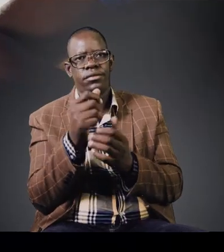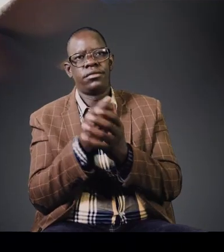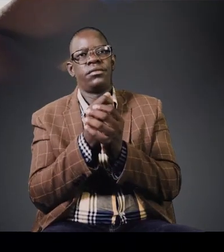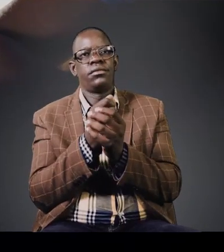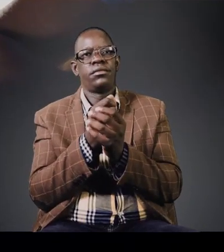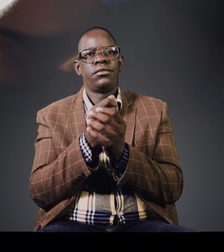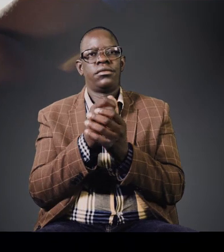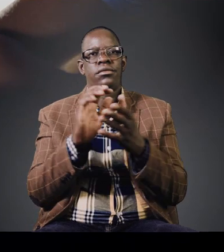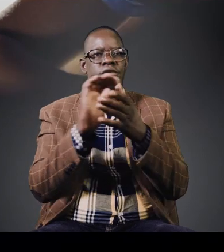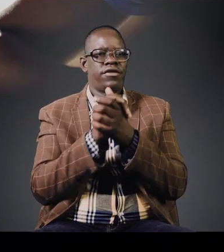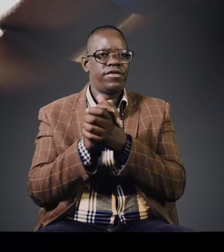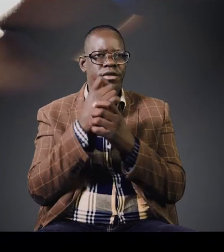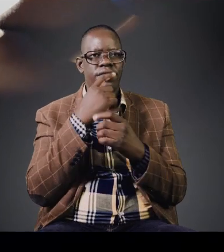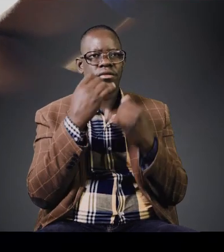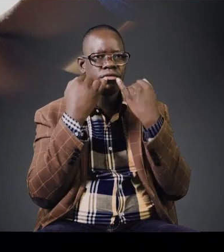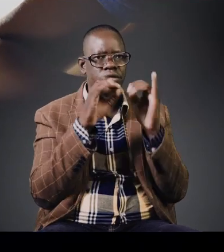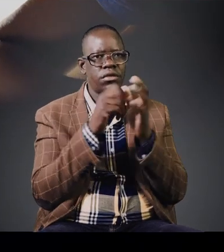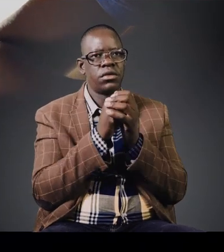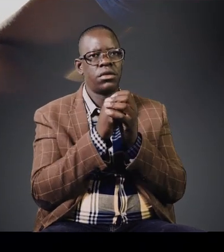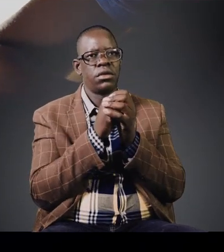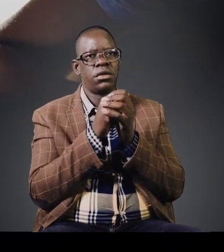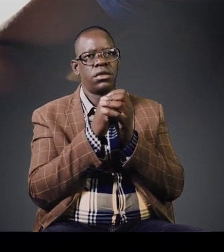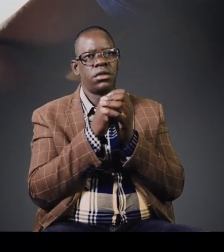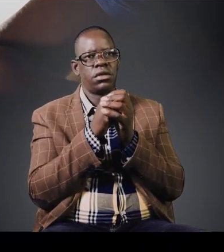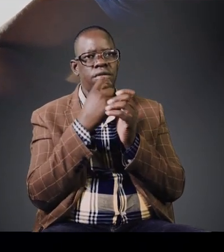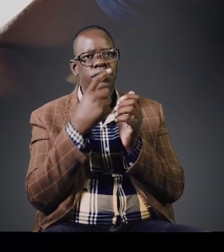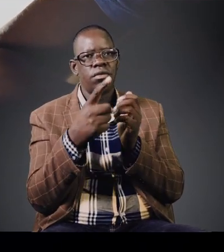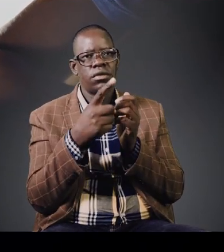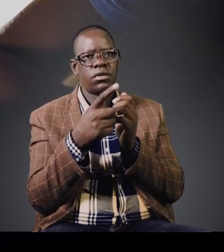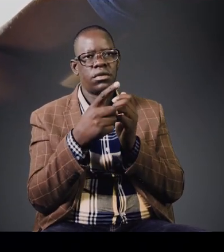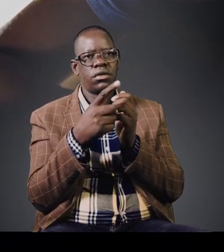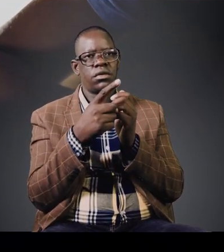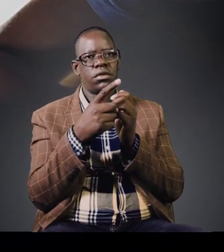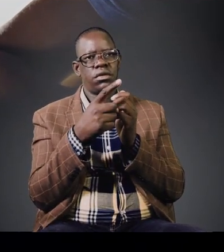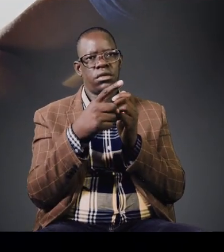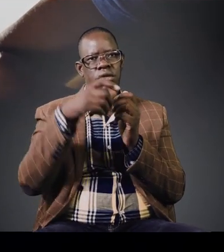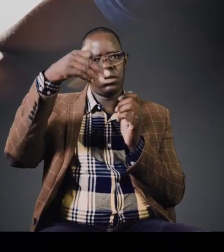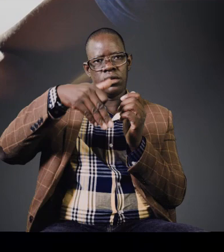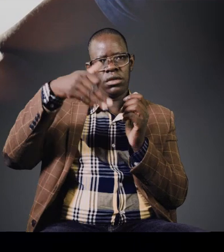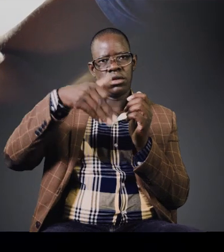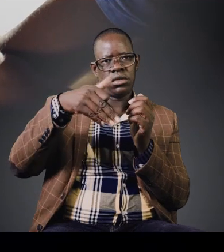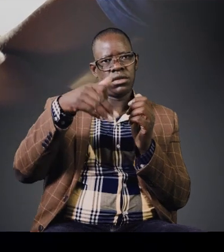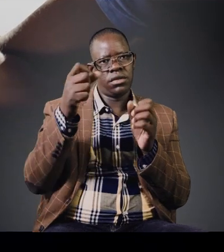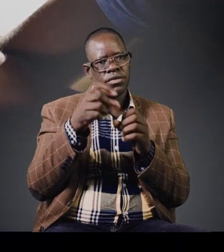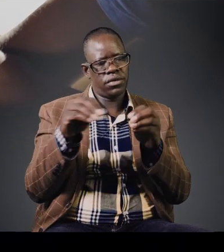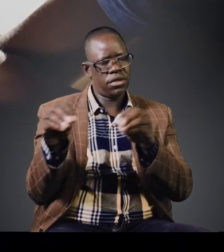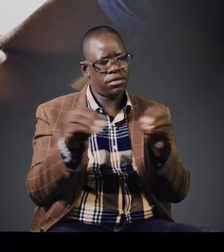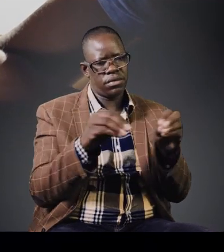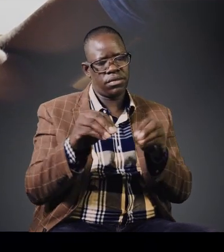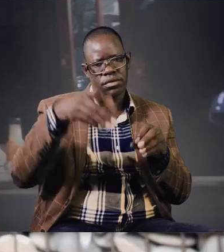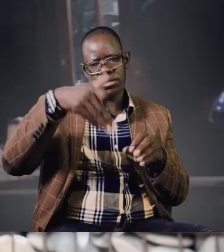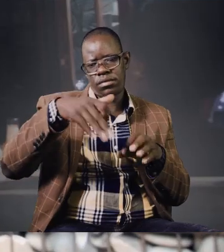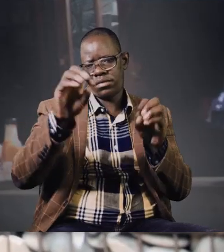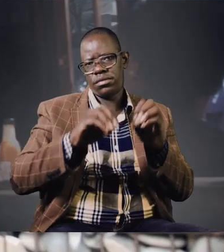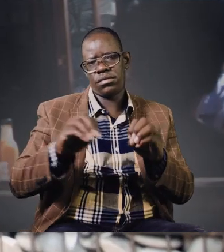friend that's living in Indonesia. Why? There was a time she told me that she wished she lived with us in Namibia because we don't actually have any earthquakes occurring.